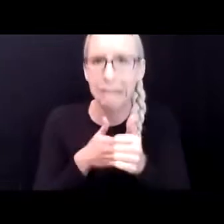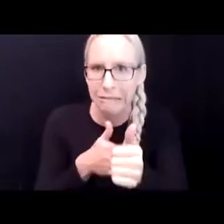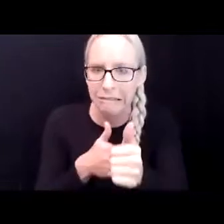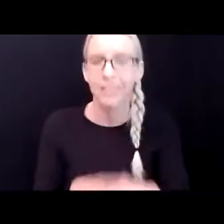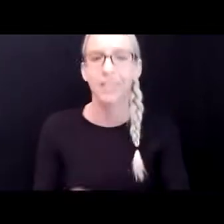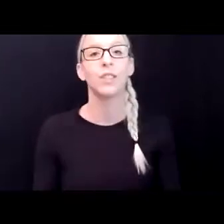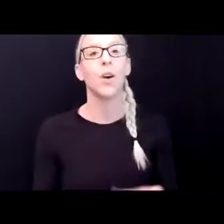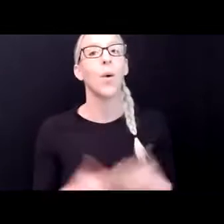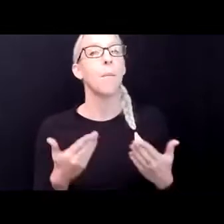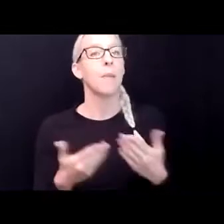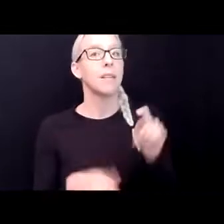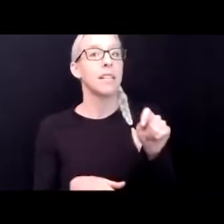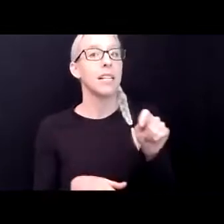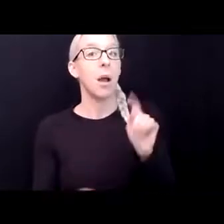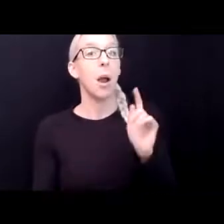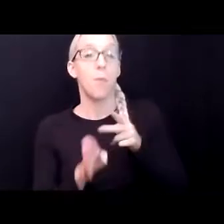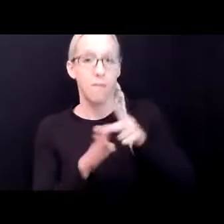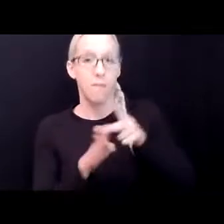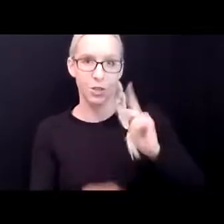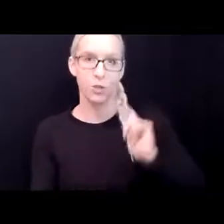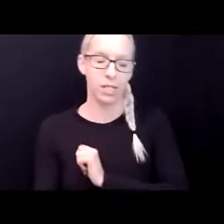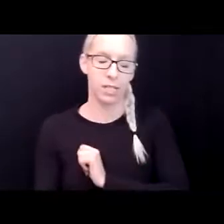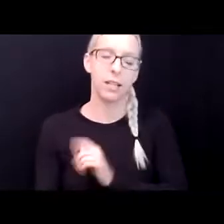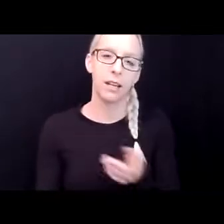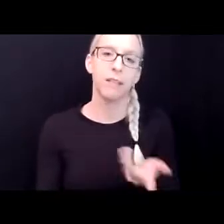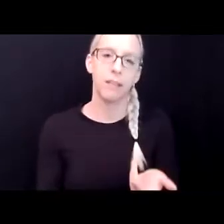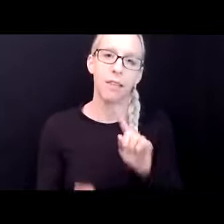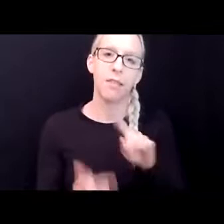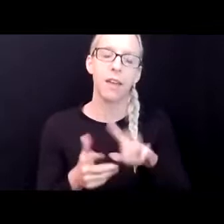professional trustee, which then there are costs that are associated with that.